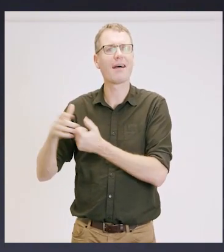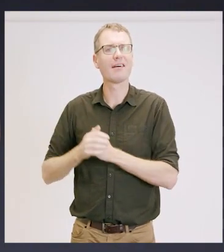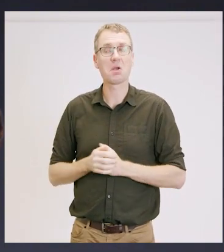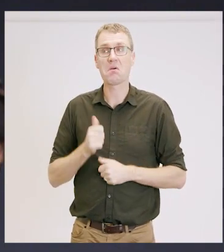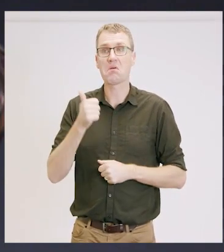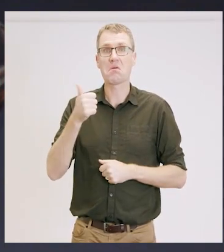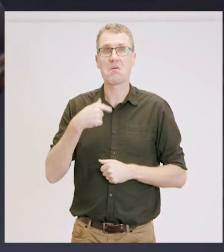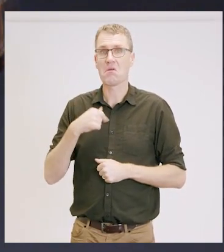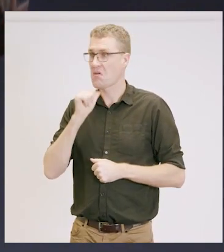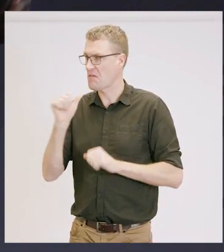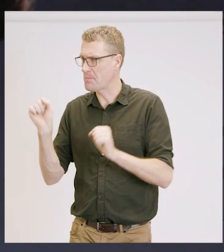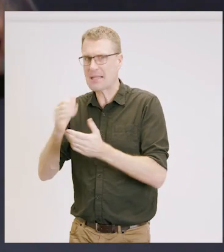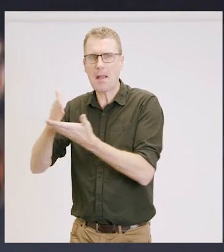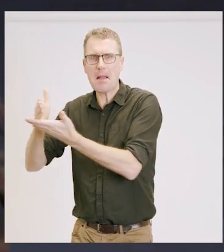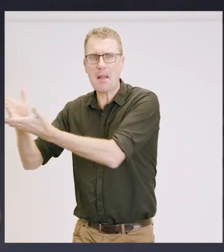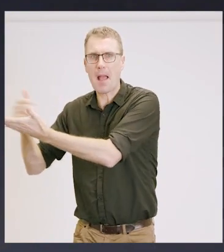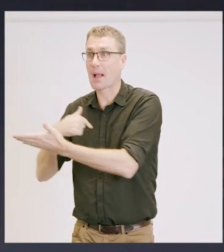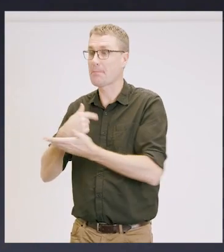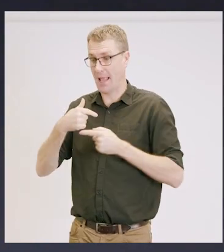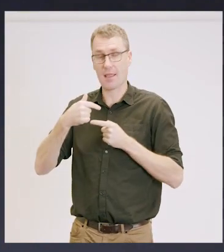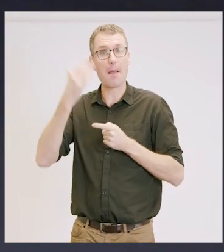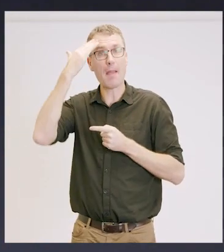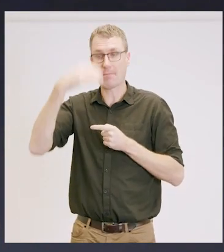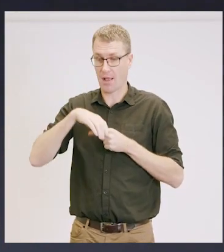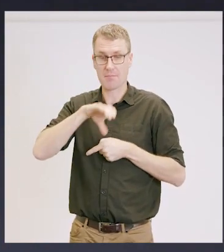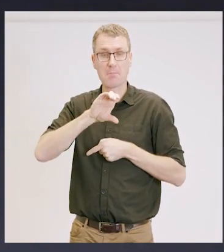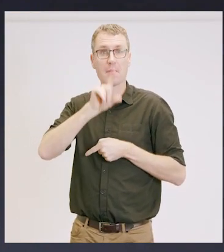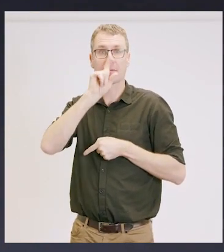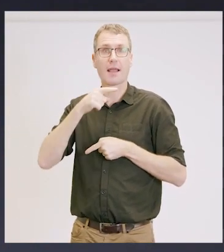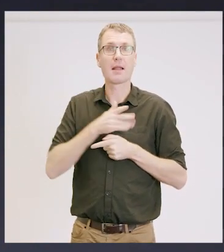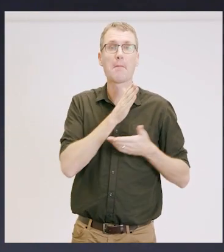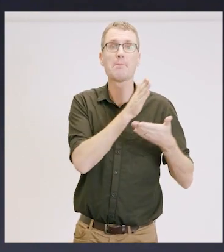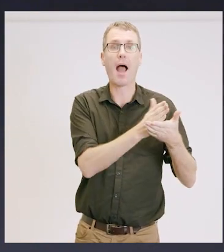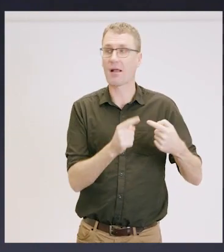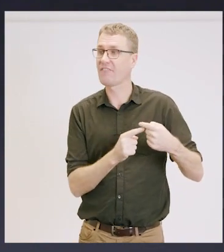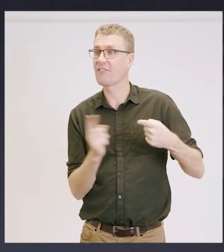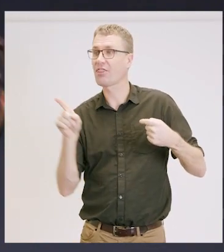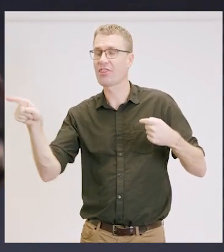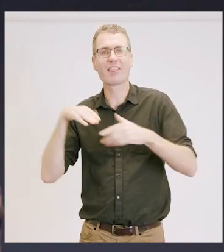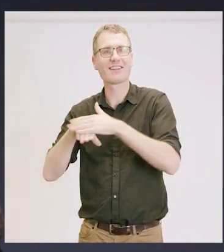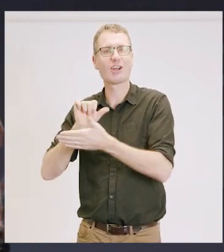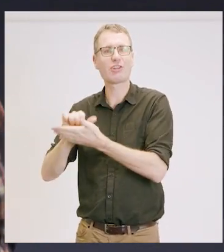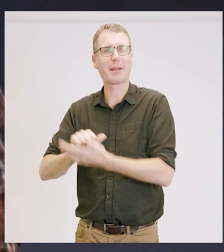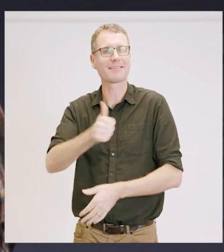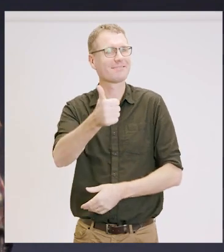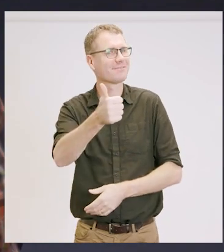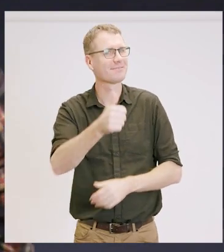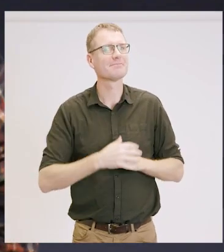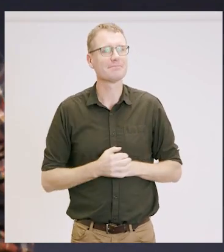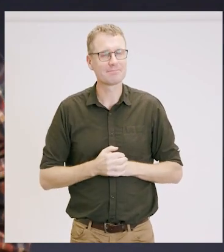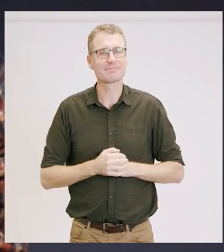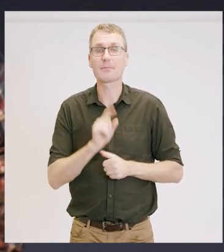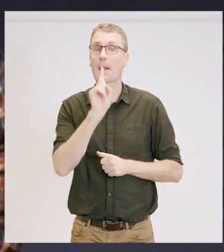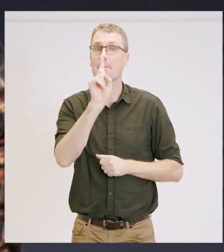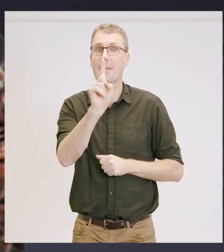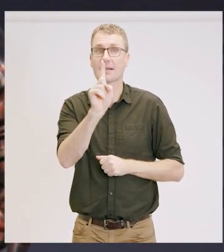often thought to myself, if I joined that workingman's club, I could get to park in a good place. So I'm going to keep that in mind if I ever am going to